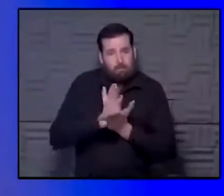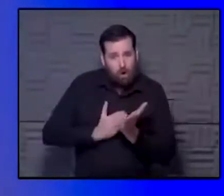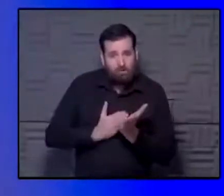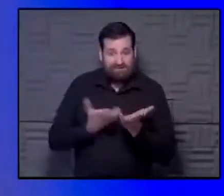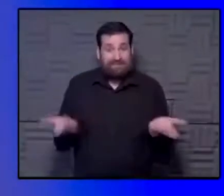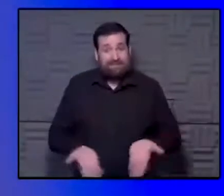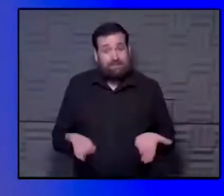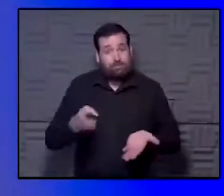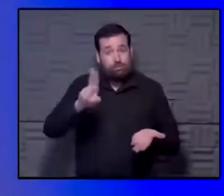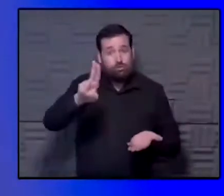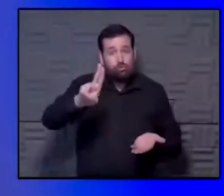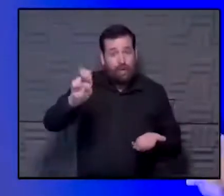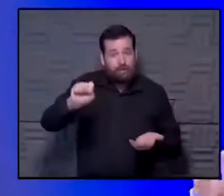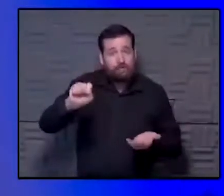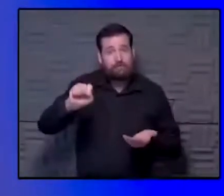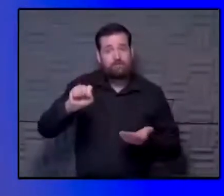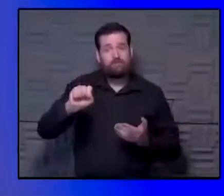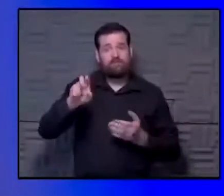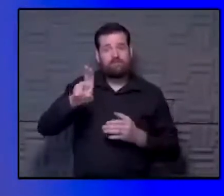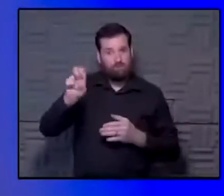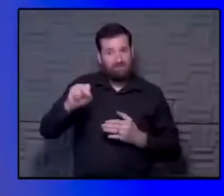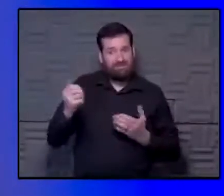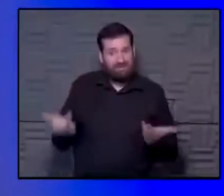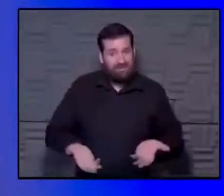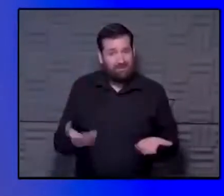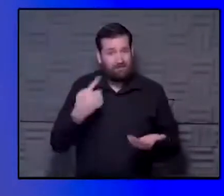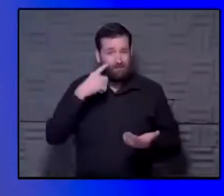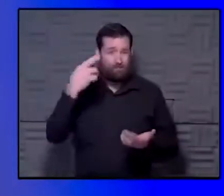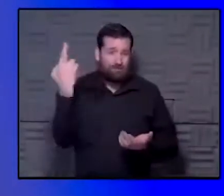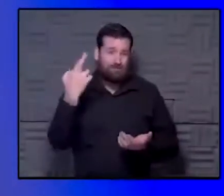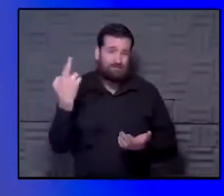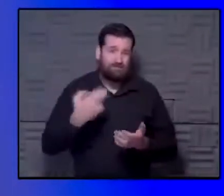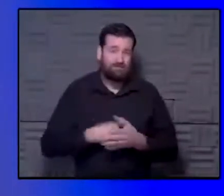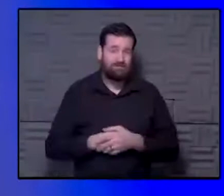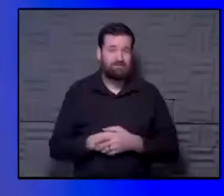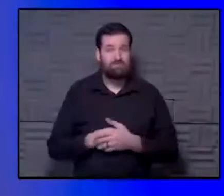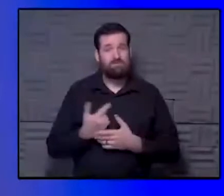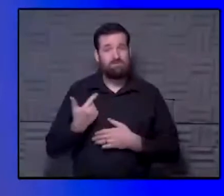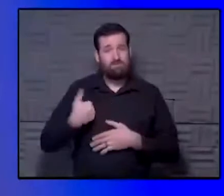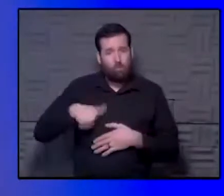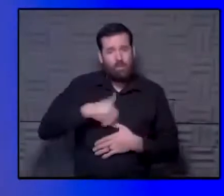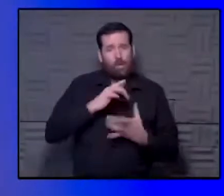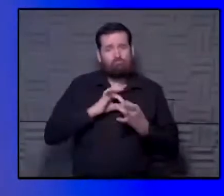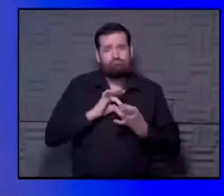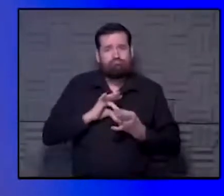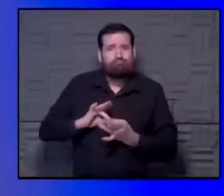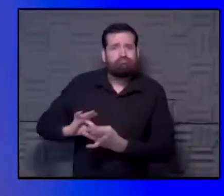especially here in the United States, we're the United States for a reason. We're